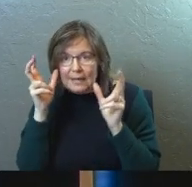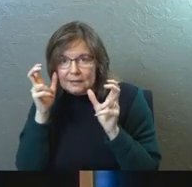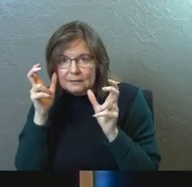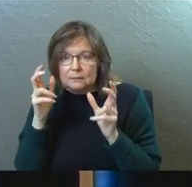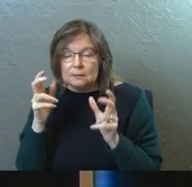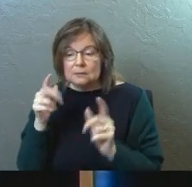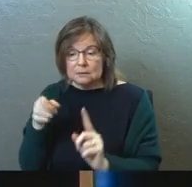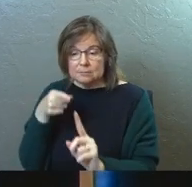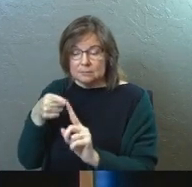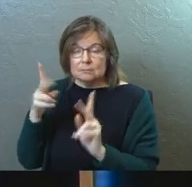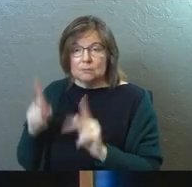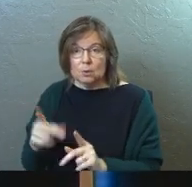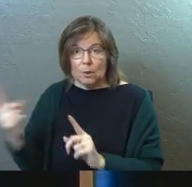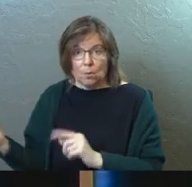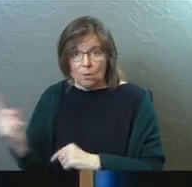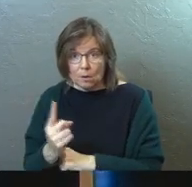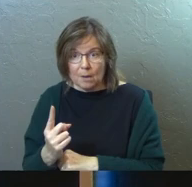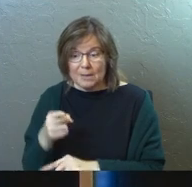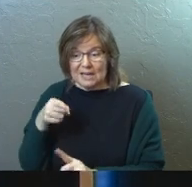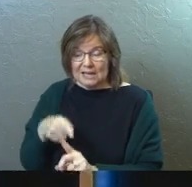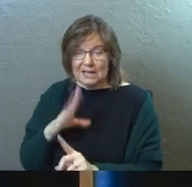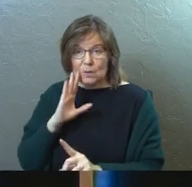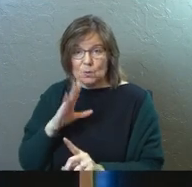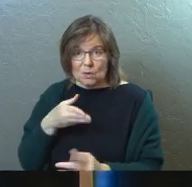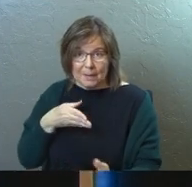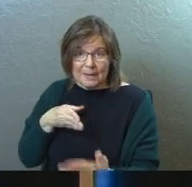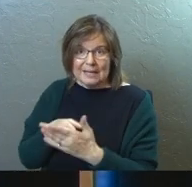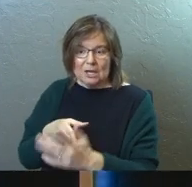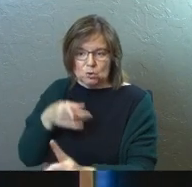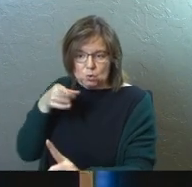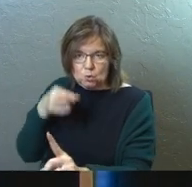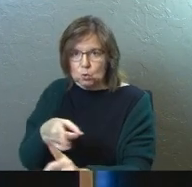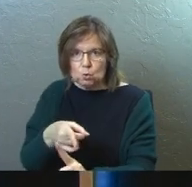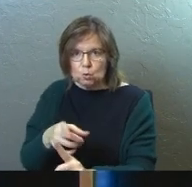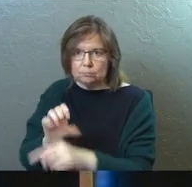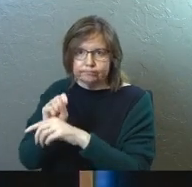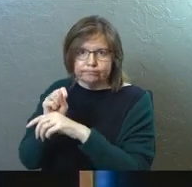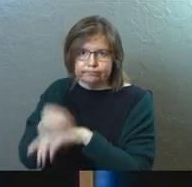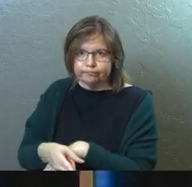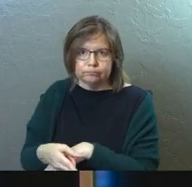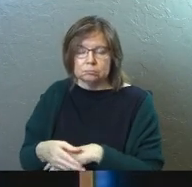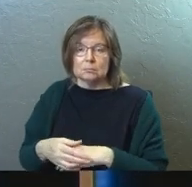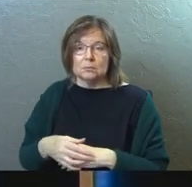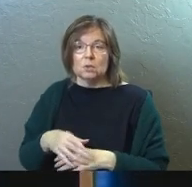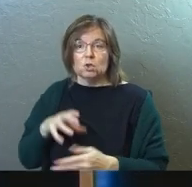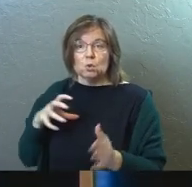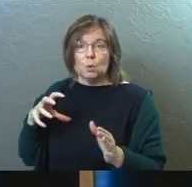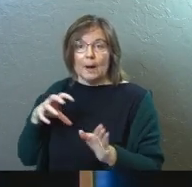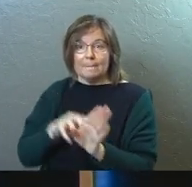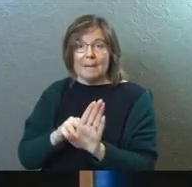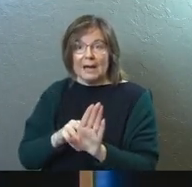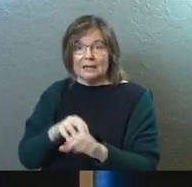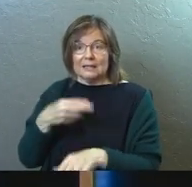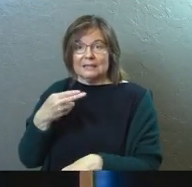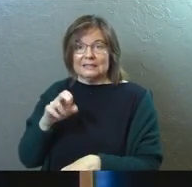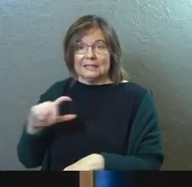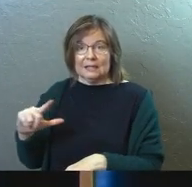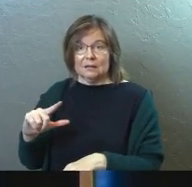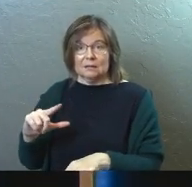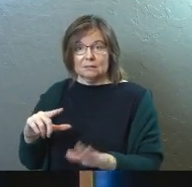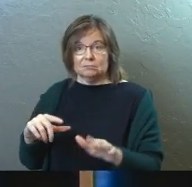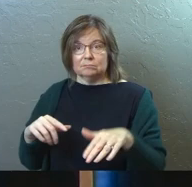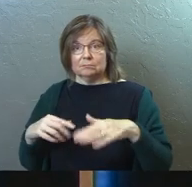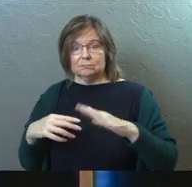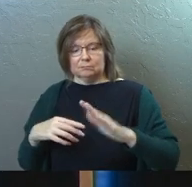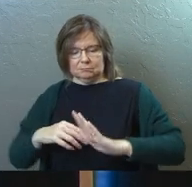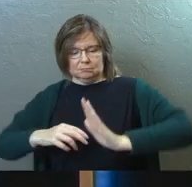very specific person that's going to come, and he's going to come against you. You're going to bite his heel, yes, which is the cross,